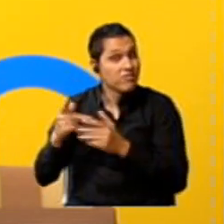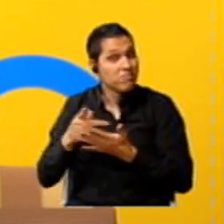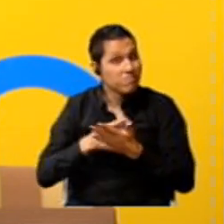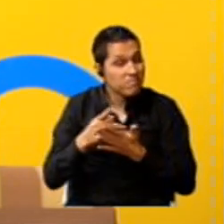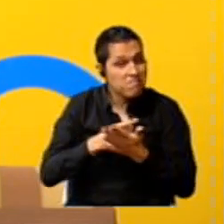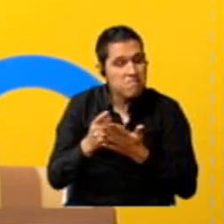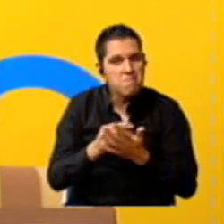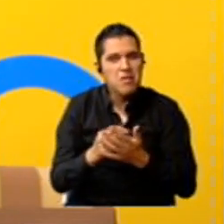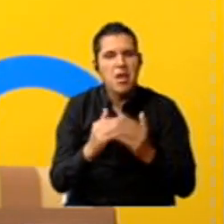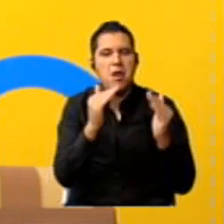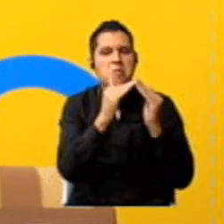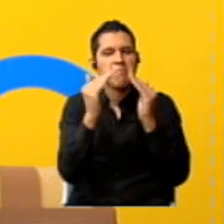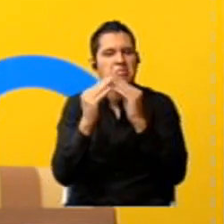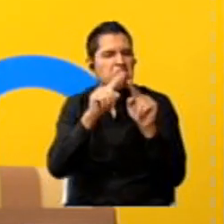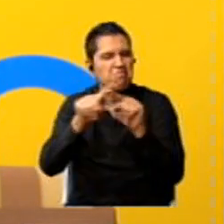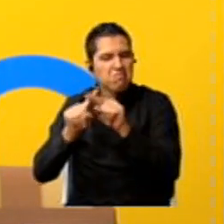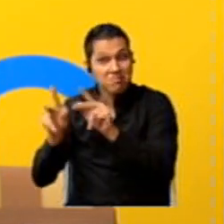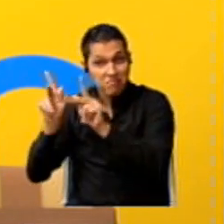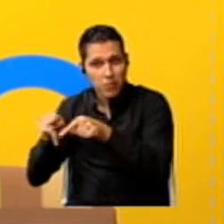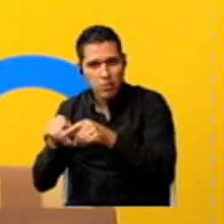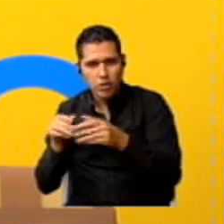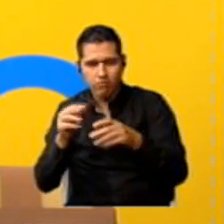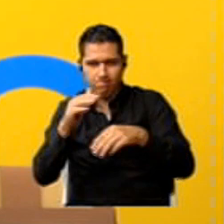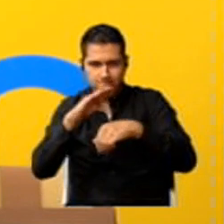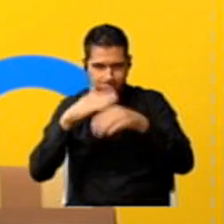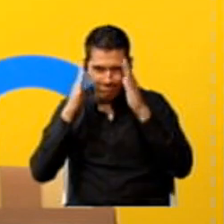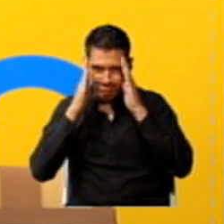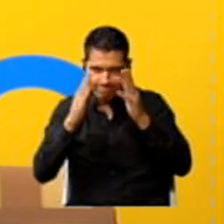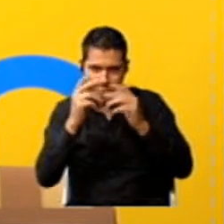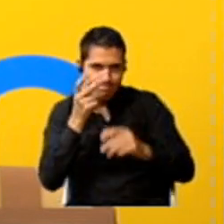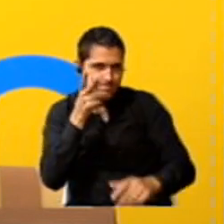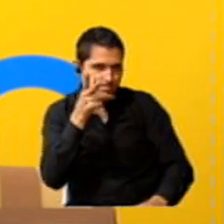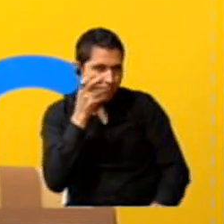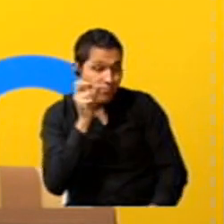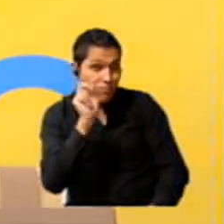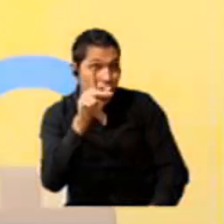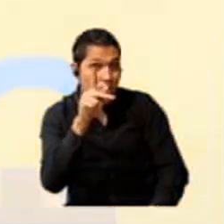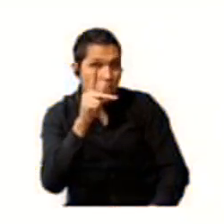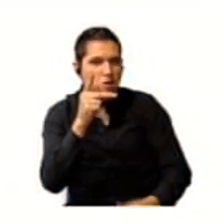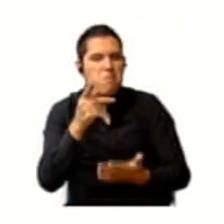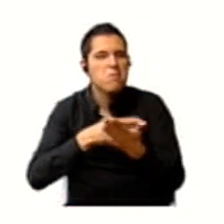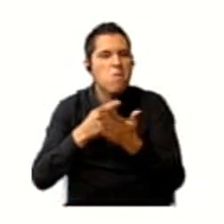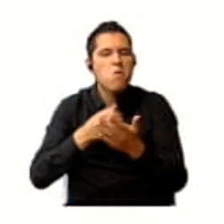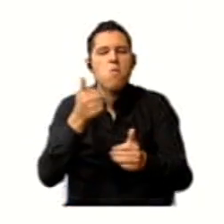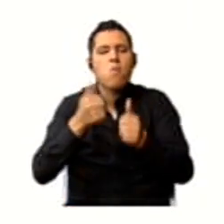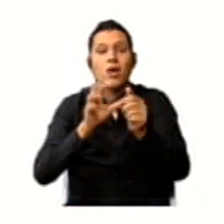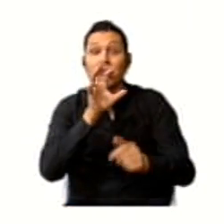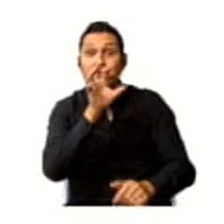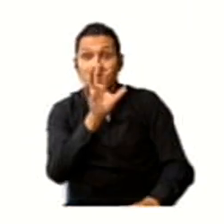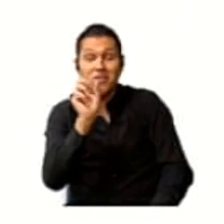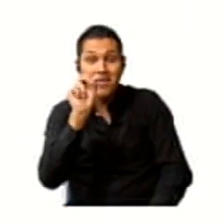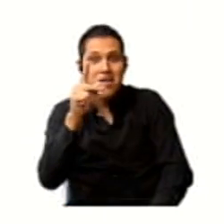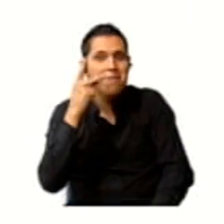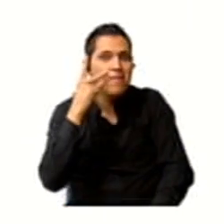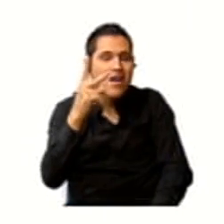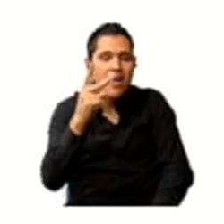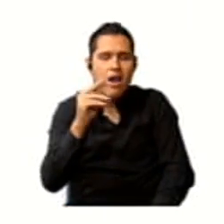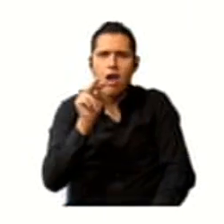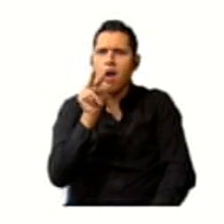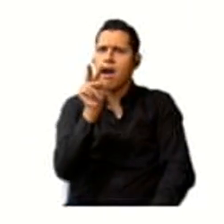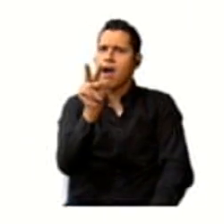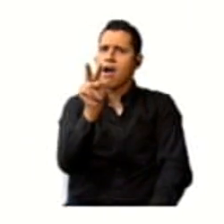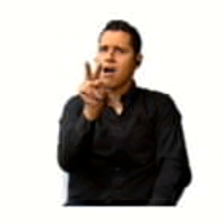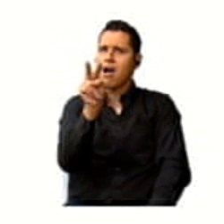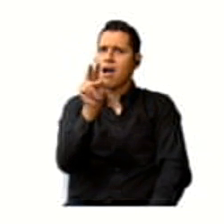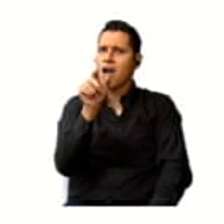they live. Pay attention. Watch your province, okay? Look, Waldo.